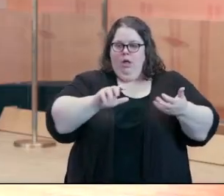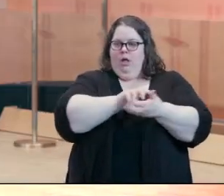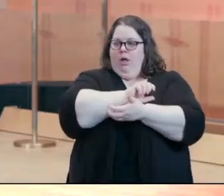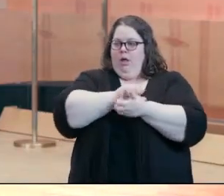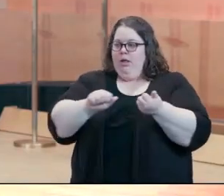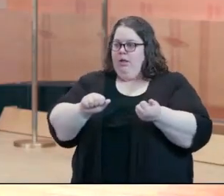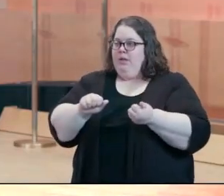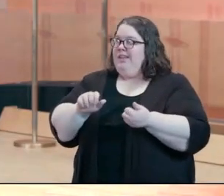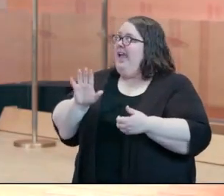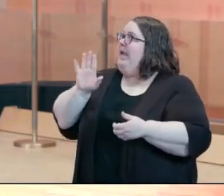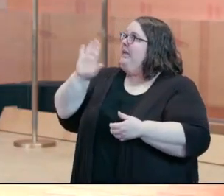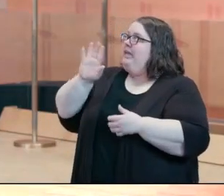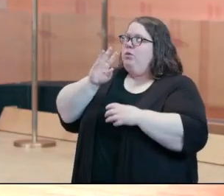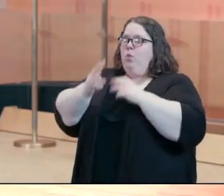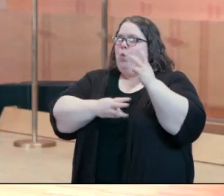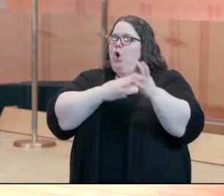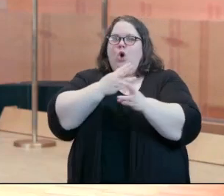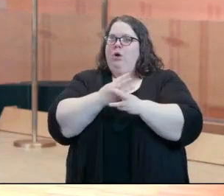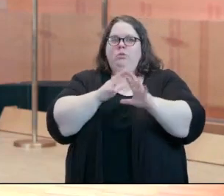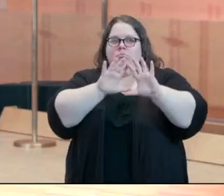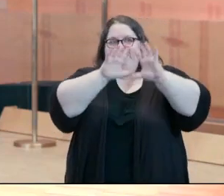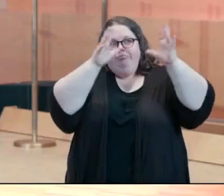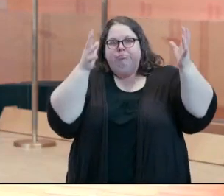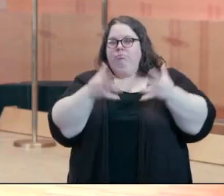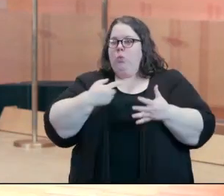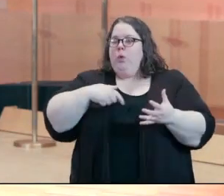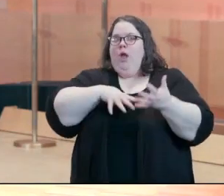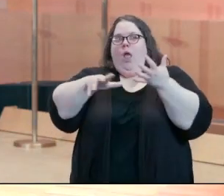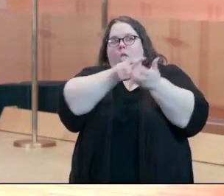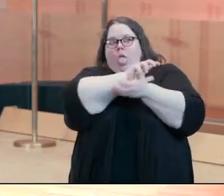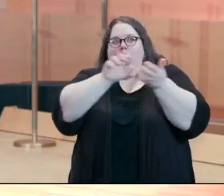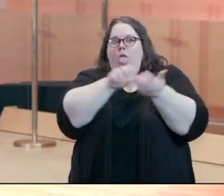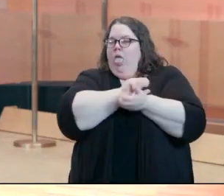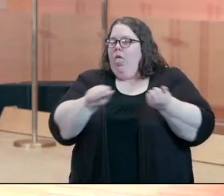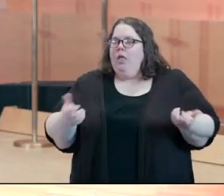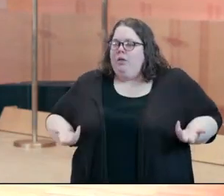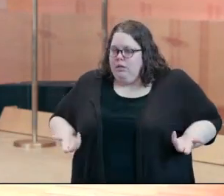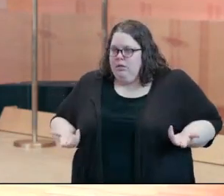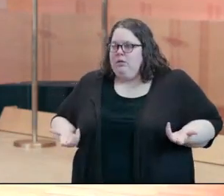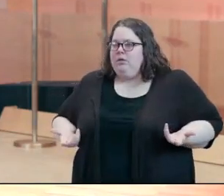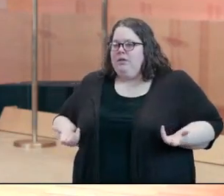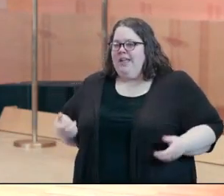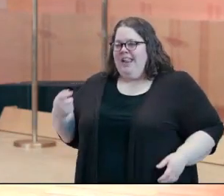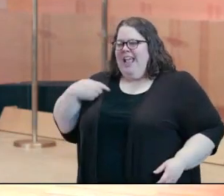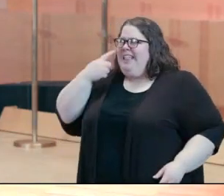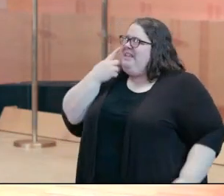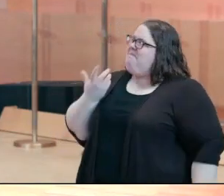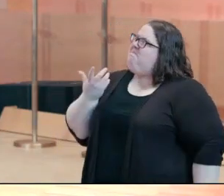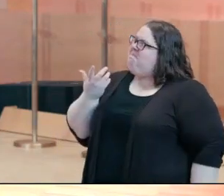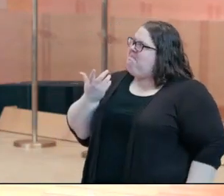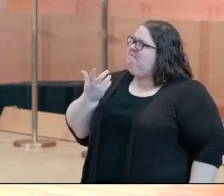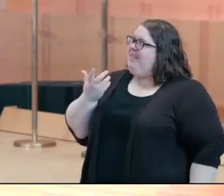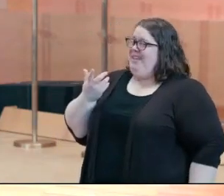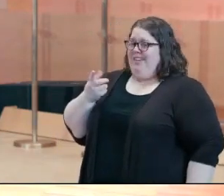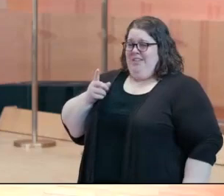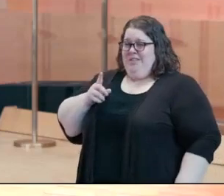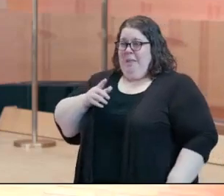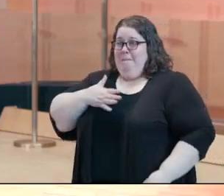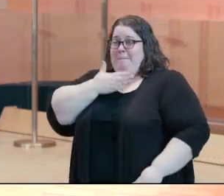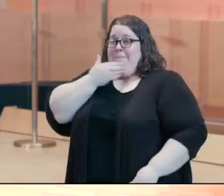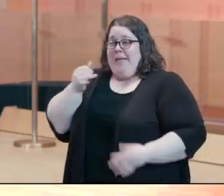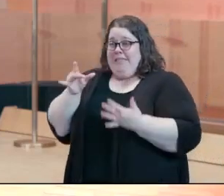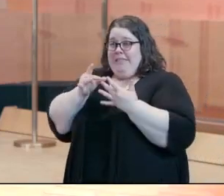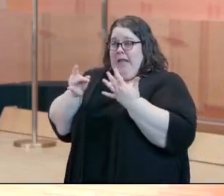God's own creation around us. And it makes you think that the logical choice for God is